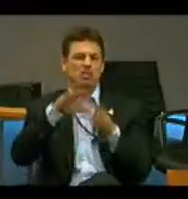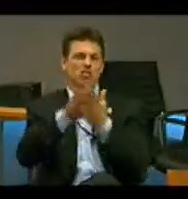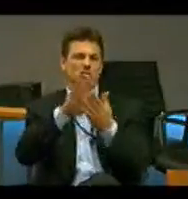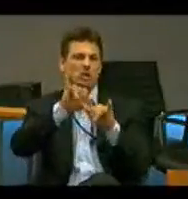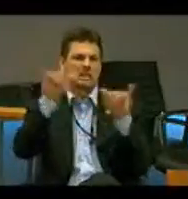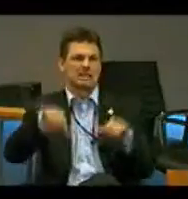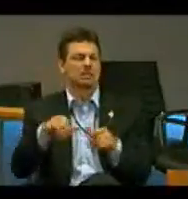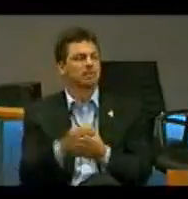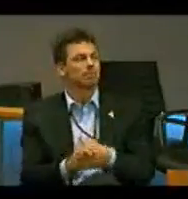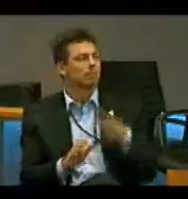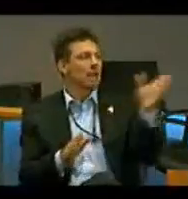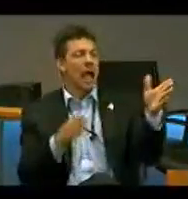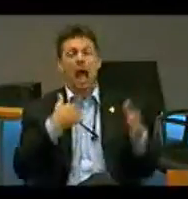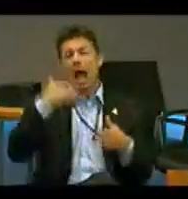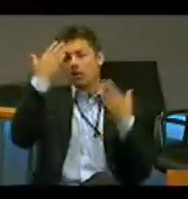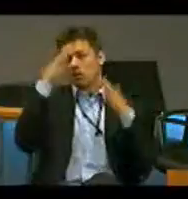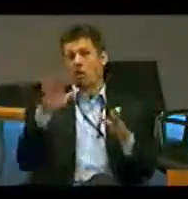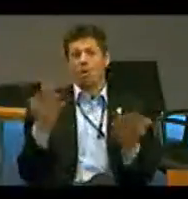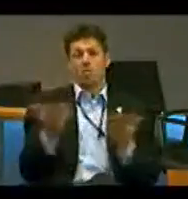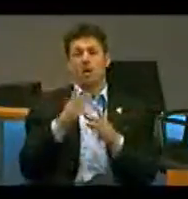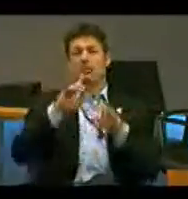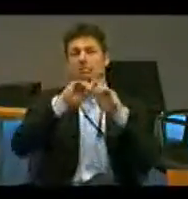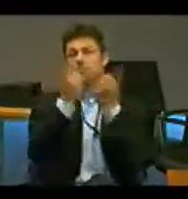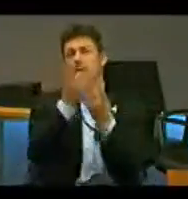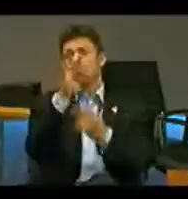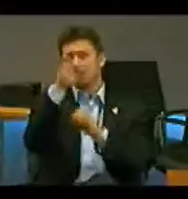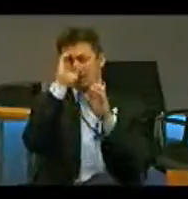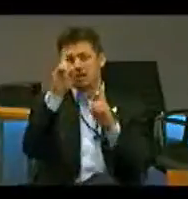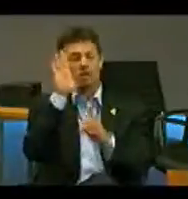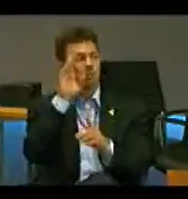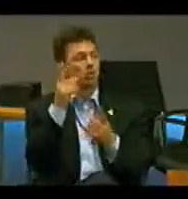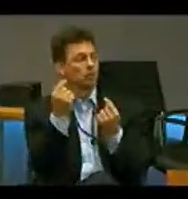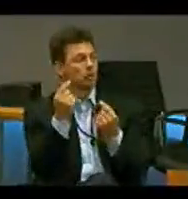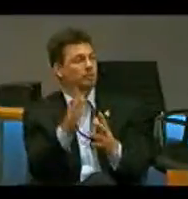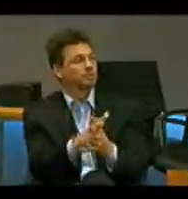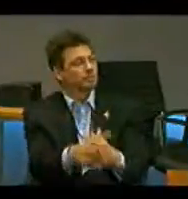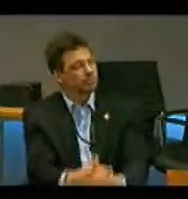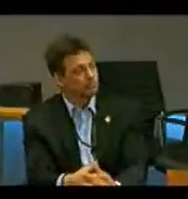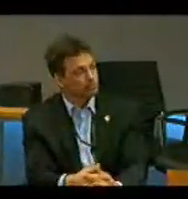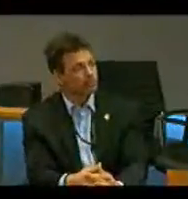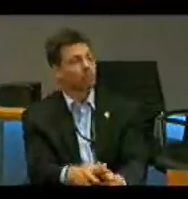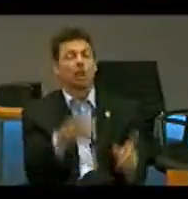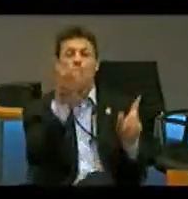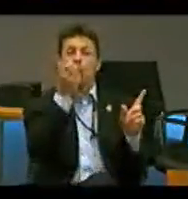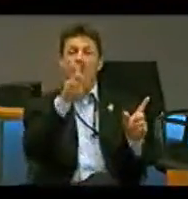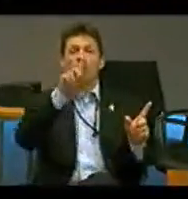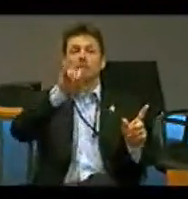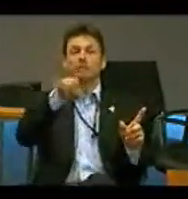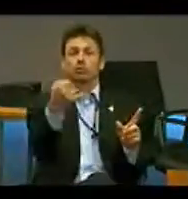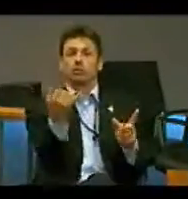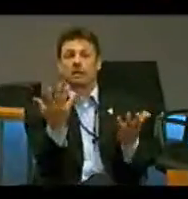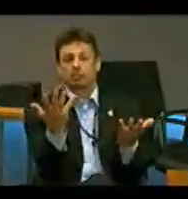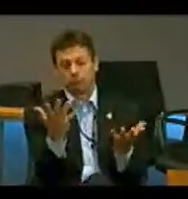Well, I don't know what the Department of Education. Ms. Hill, I think your mic is not on. Or the Department of Justice, I'm sorry.